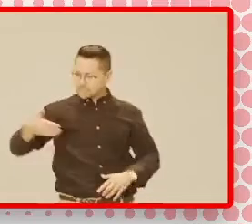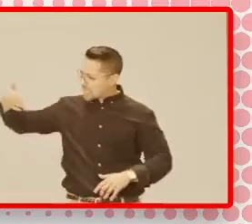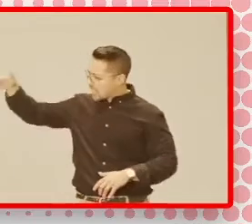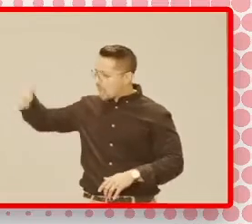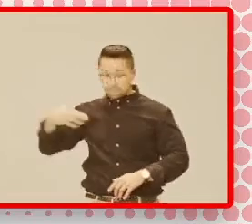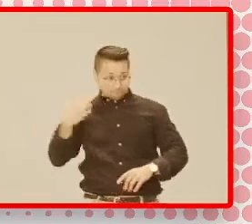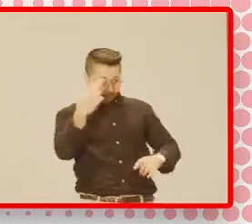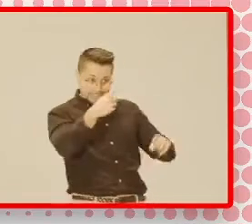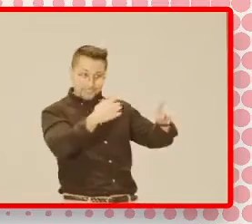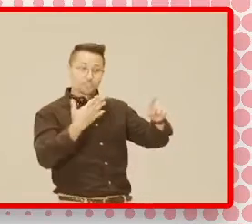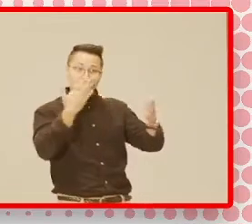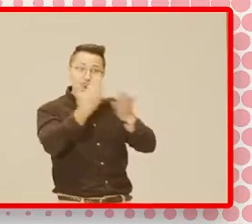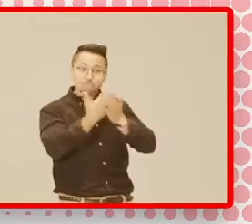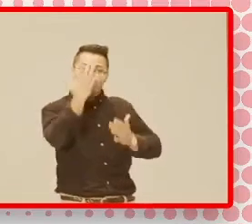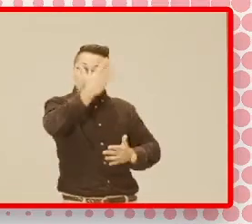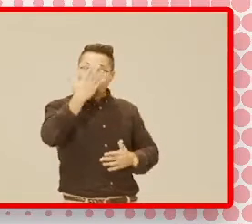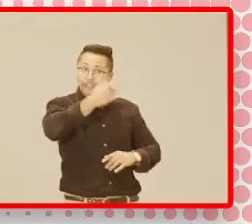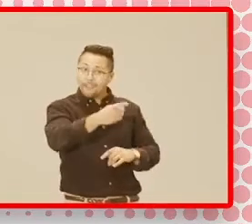looking?